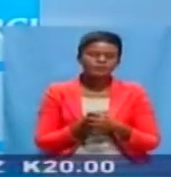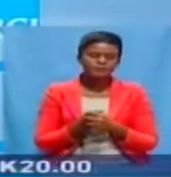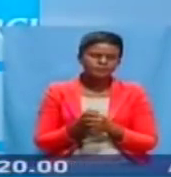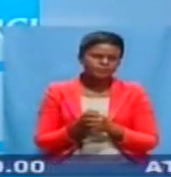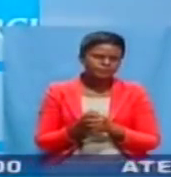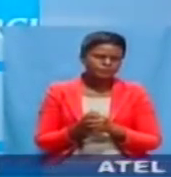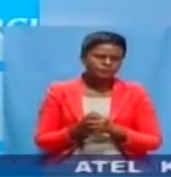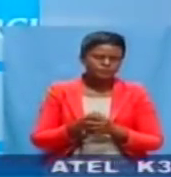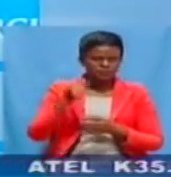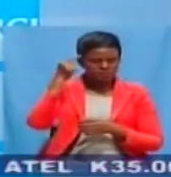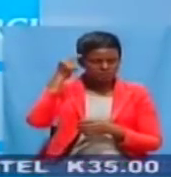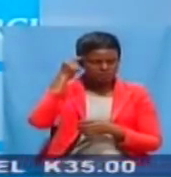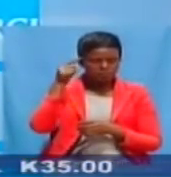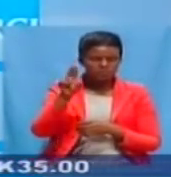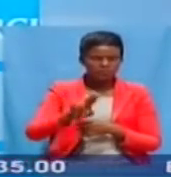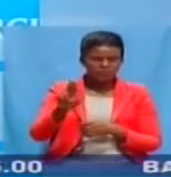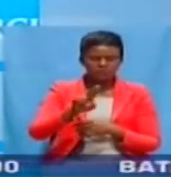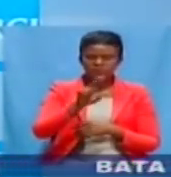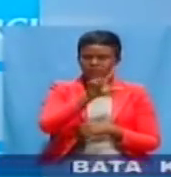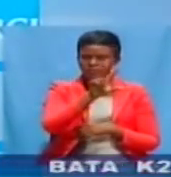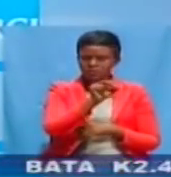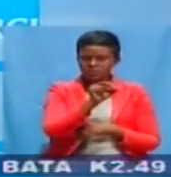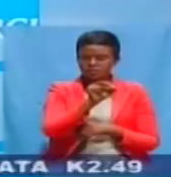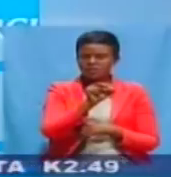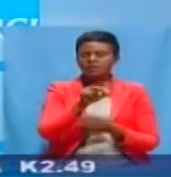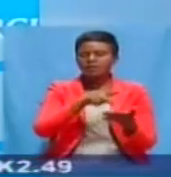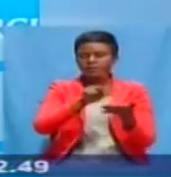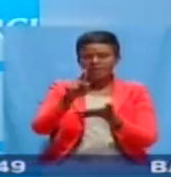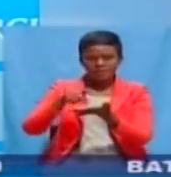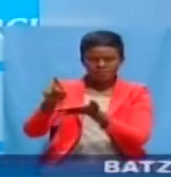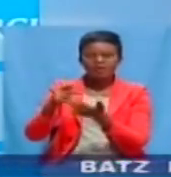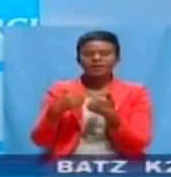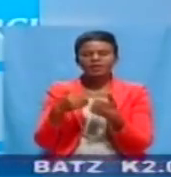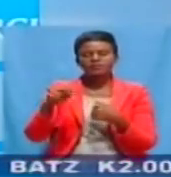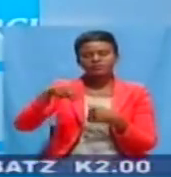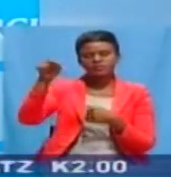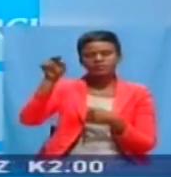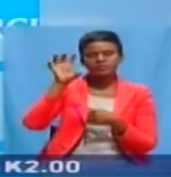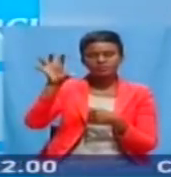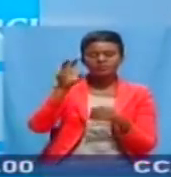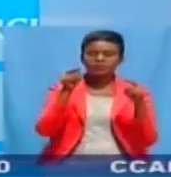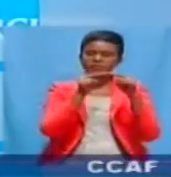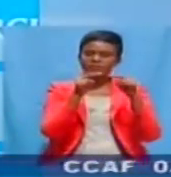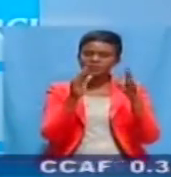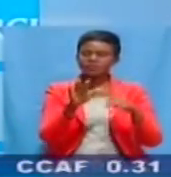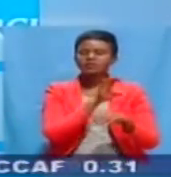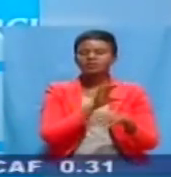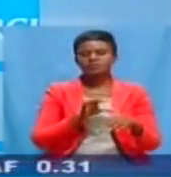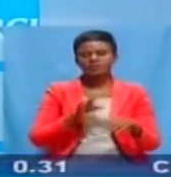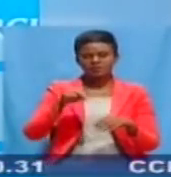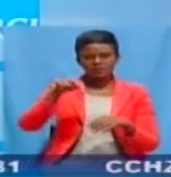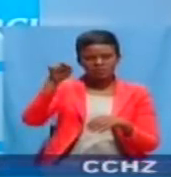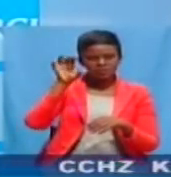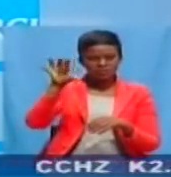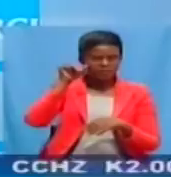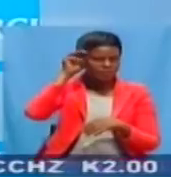Government has paid over 13 million kwacha to 45 local contractors in Northern Province. Northern Province Minister Brian Mondubile says